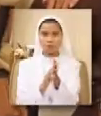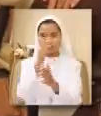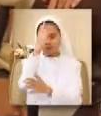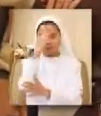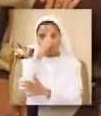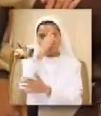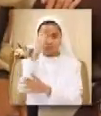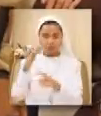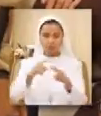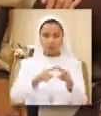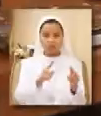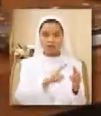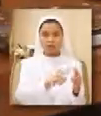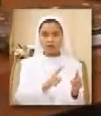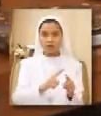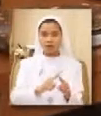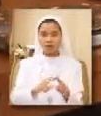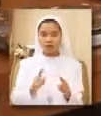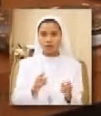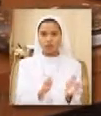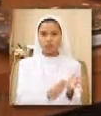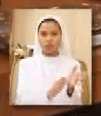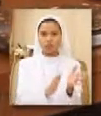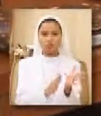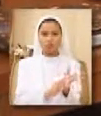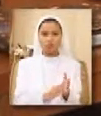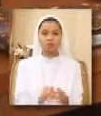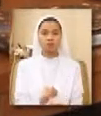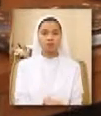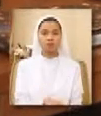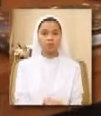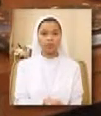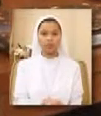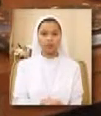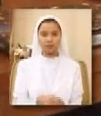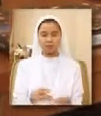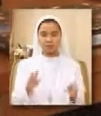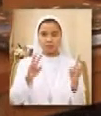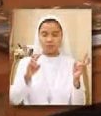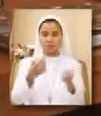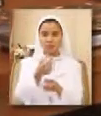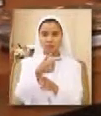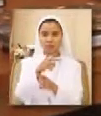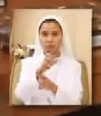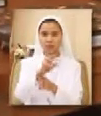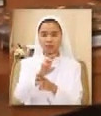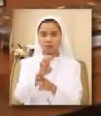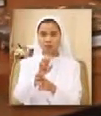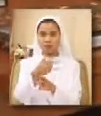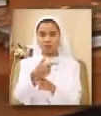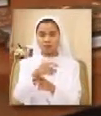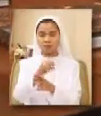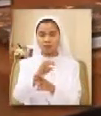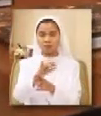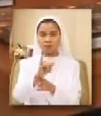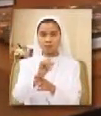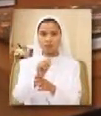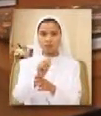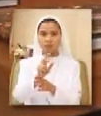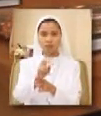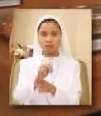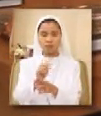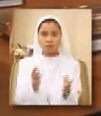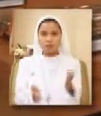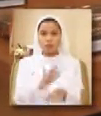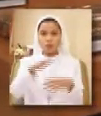Saliturgy, Ancilianum, mga Benedictine, Carmelites, Spirituality, yung Gregorian University ng mga Jesuits. So, Bishop, know? Almost